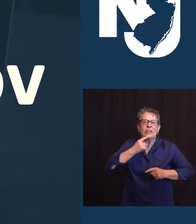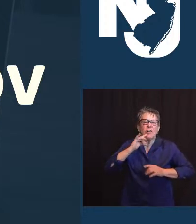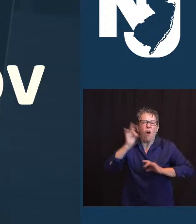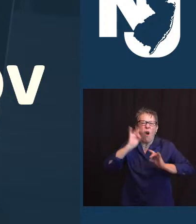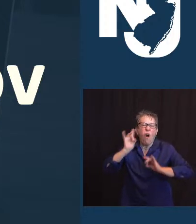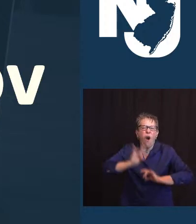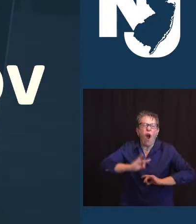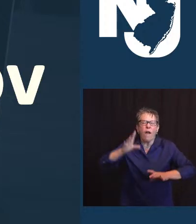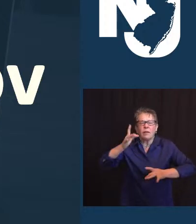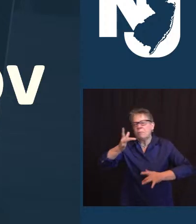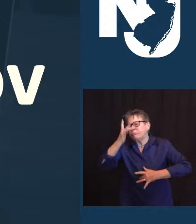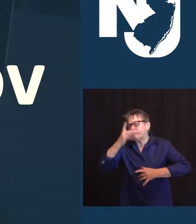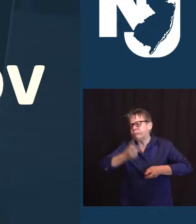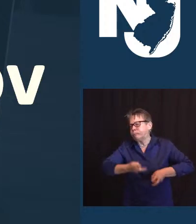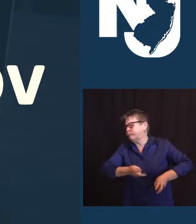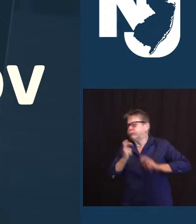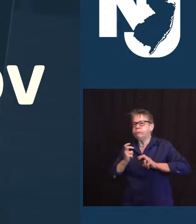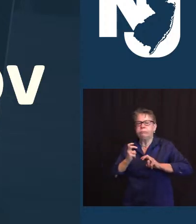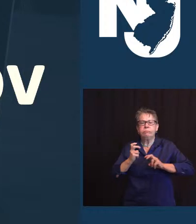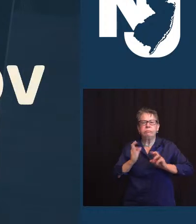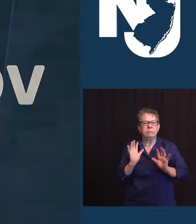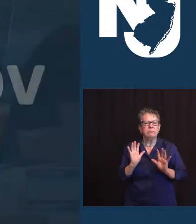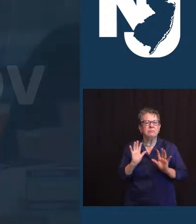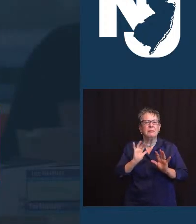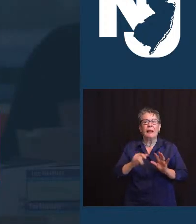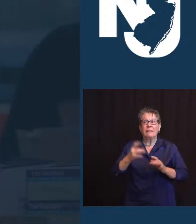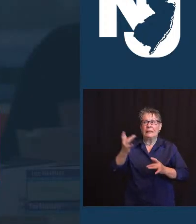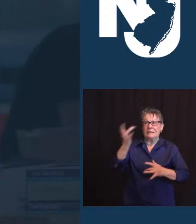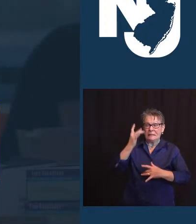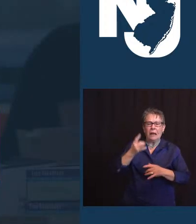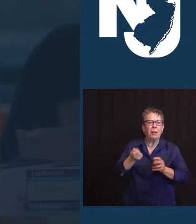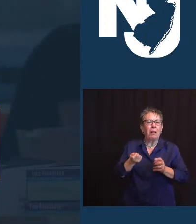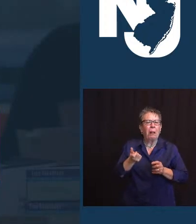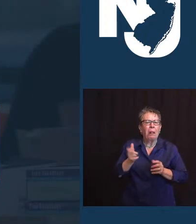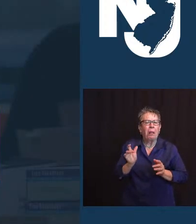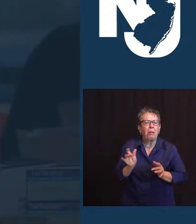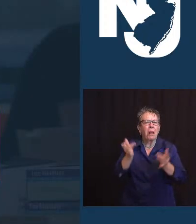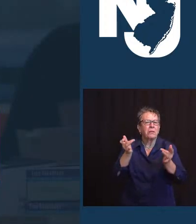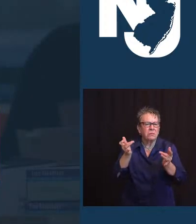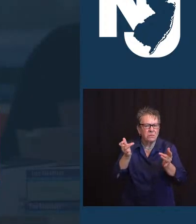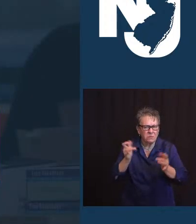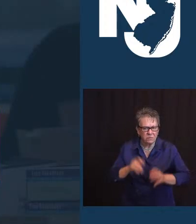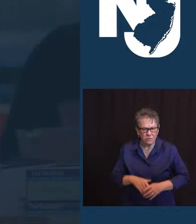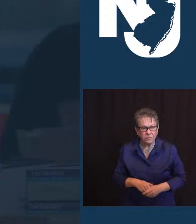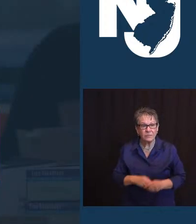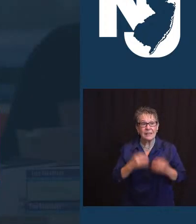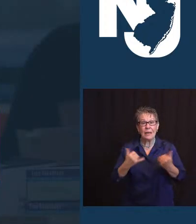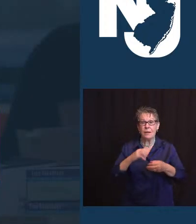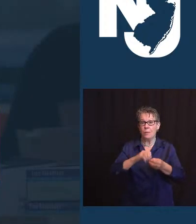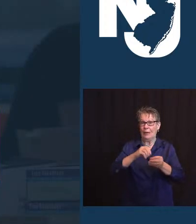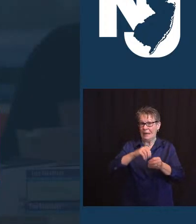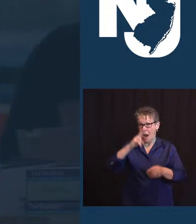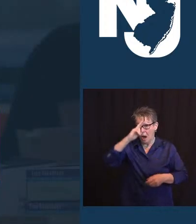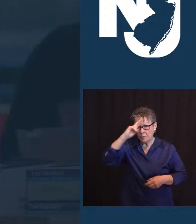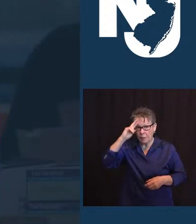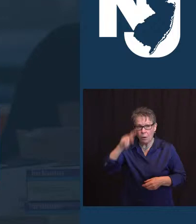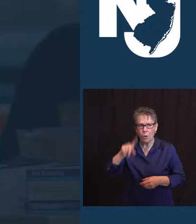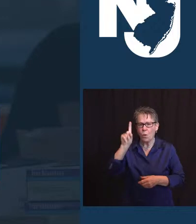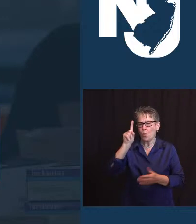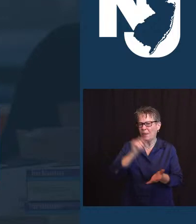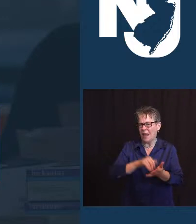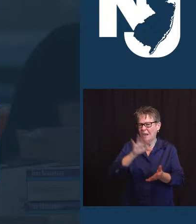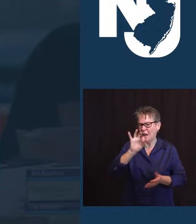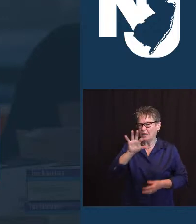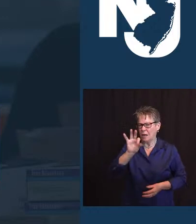wand. And speaking of hospitalizations, in our hospitals last night, 1,992,